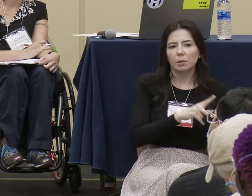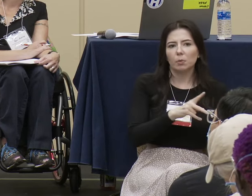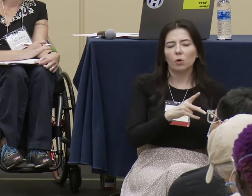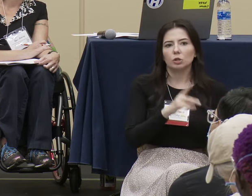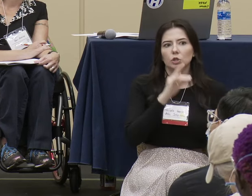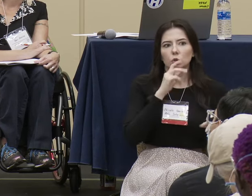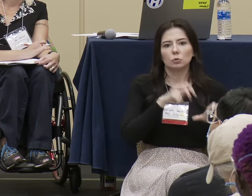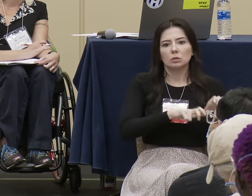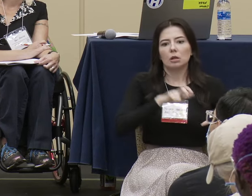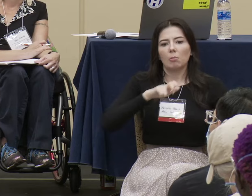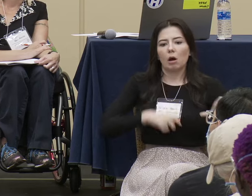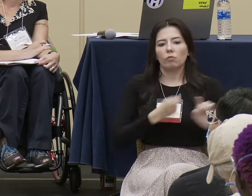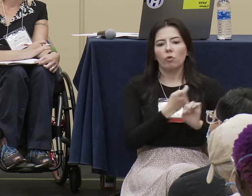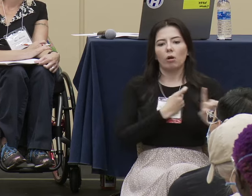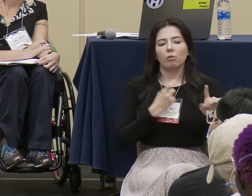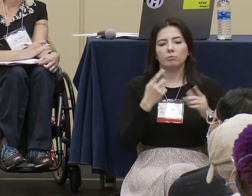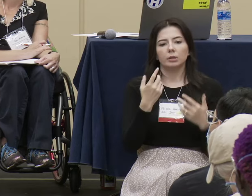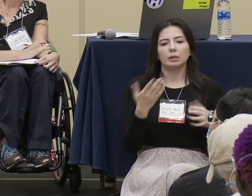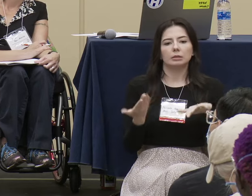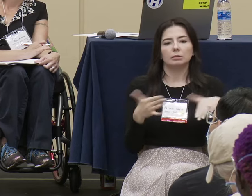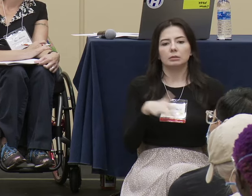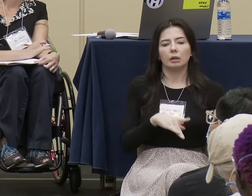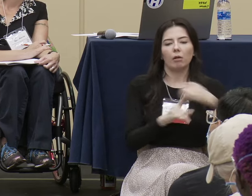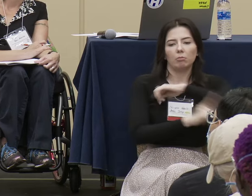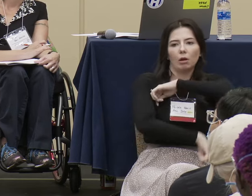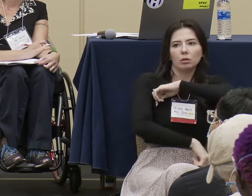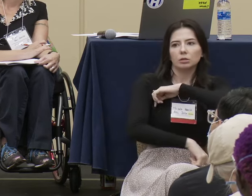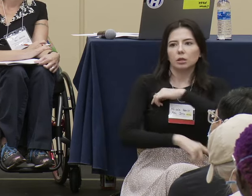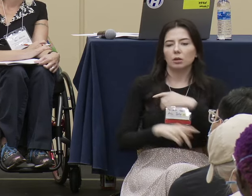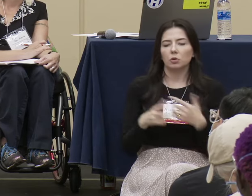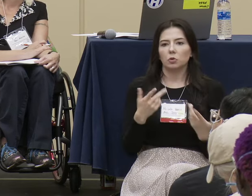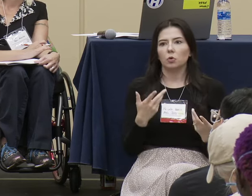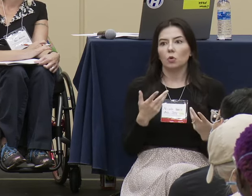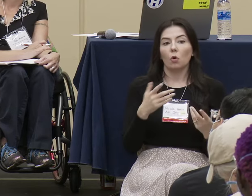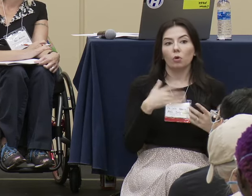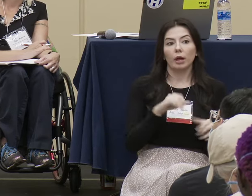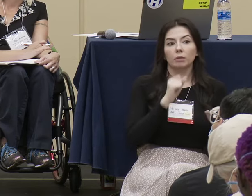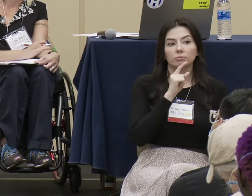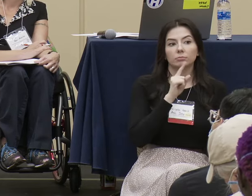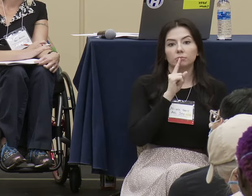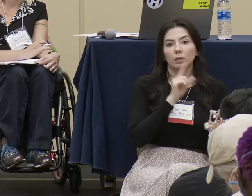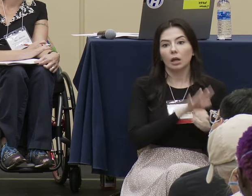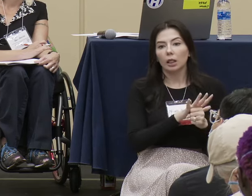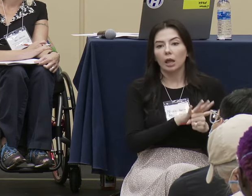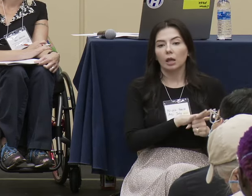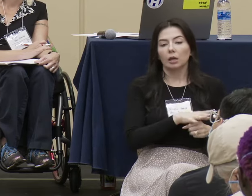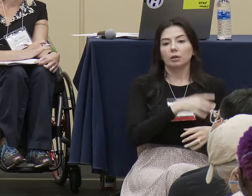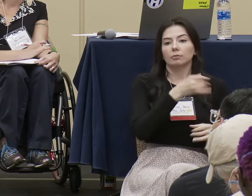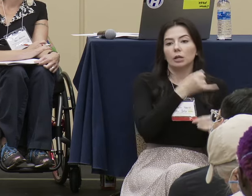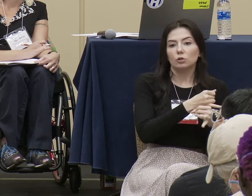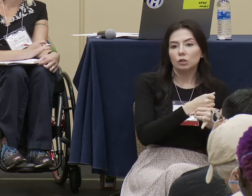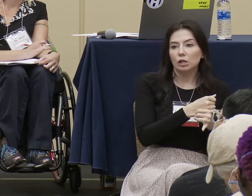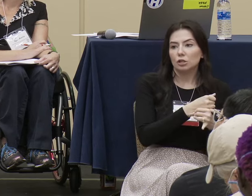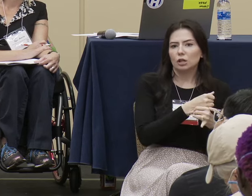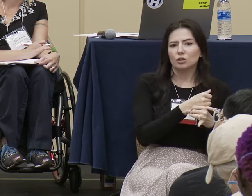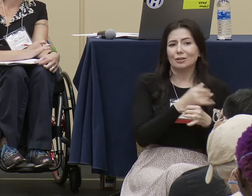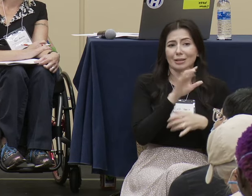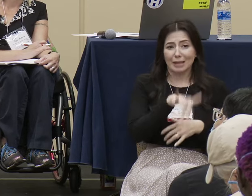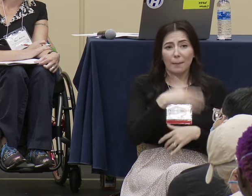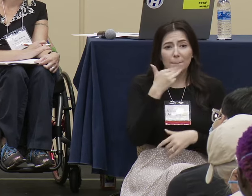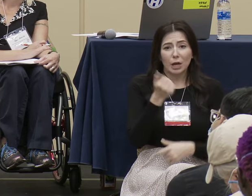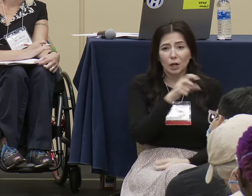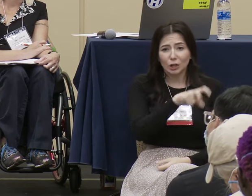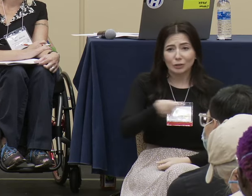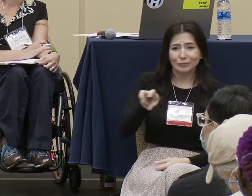offered, well, maybe you can claim mental health and go to an institution, which is also carceral, so what is the solution to get out of that sort of